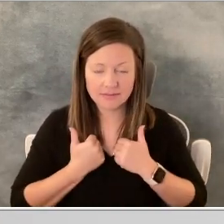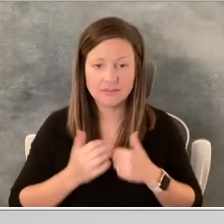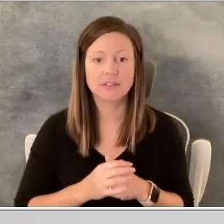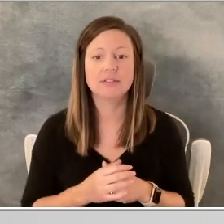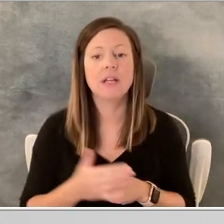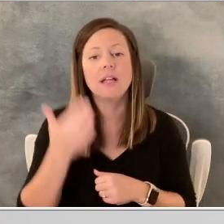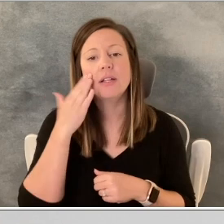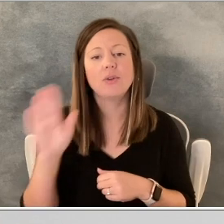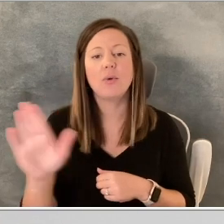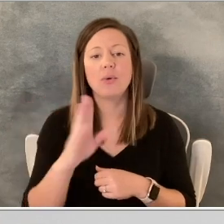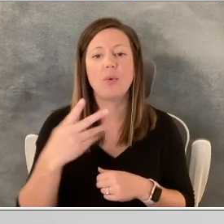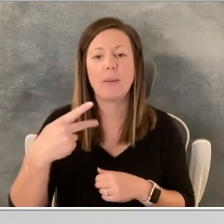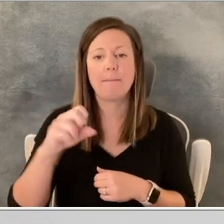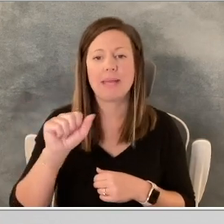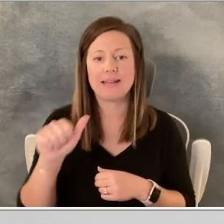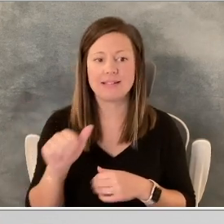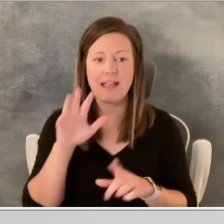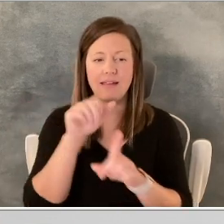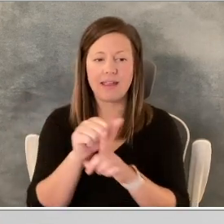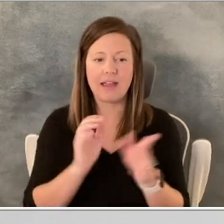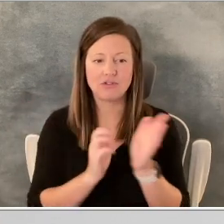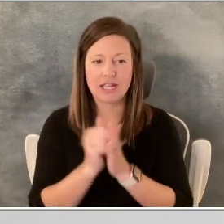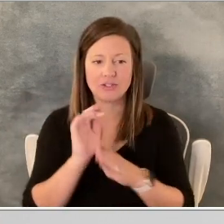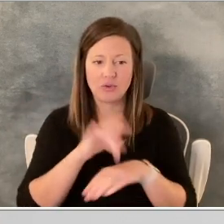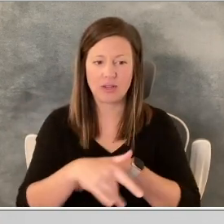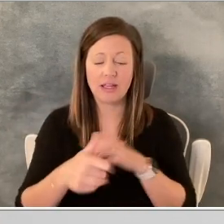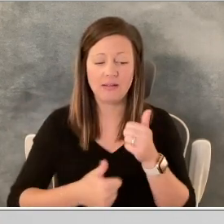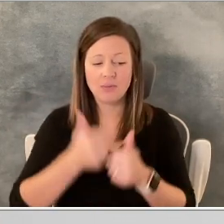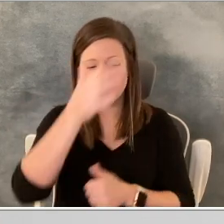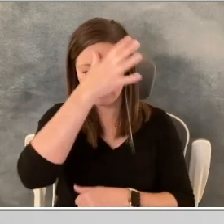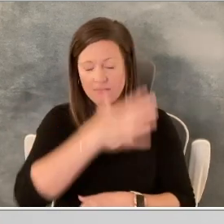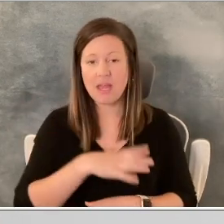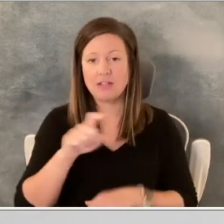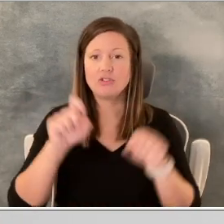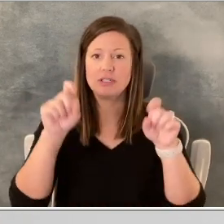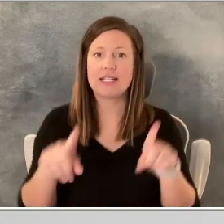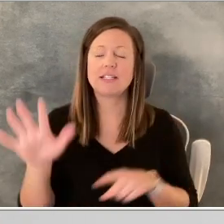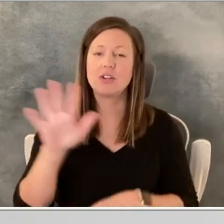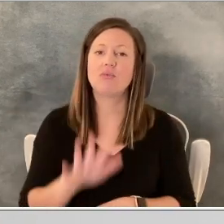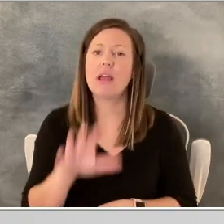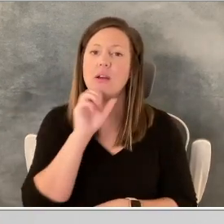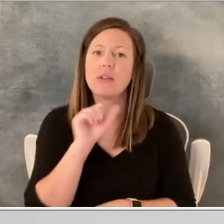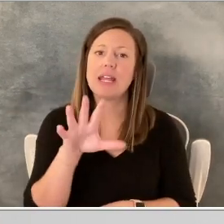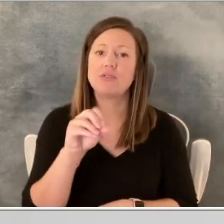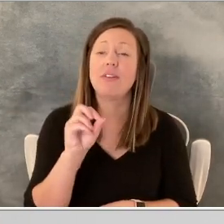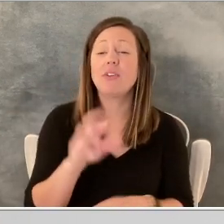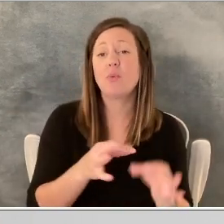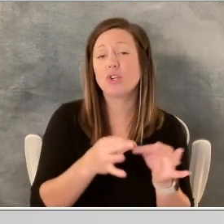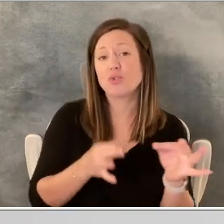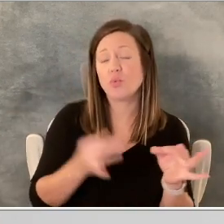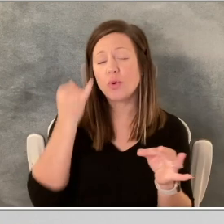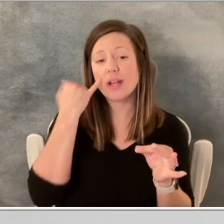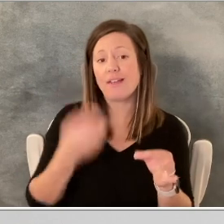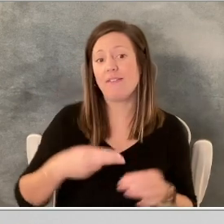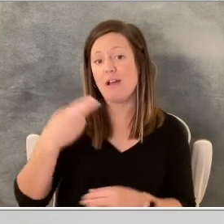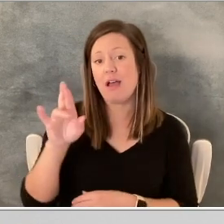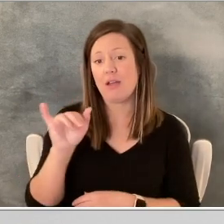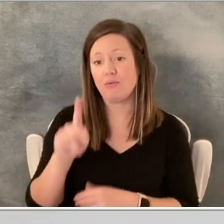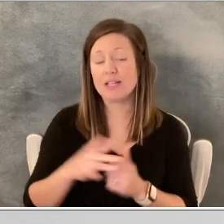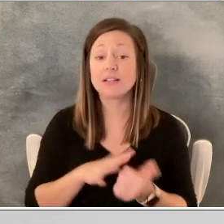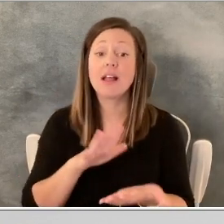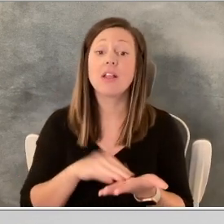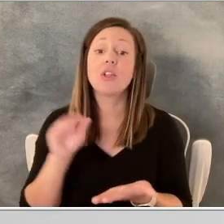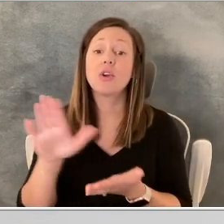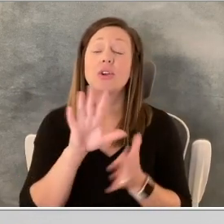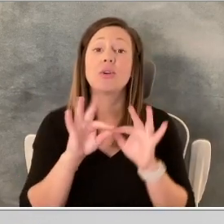PSA level and catch cancer early. Most men should get tested around age 50 or sooner if they're at high risk. Learn your family